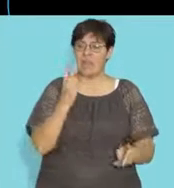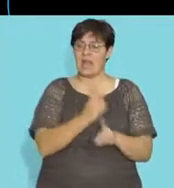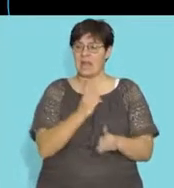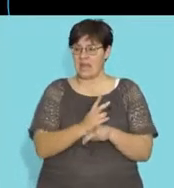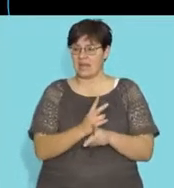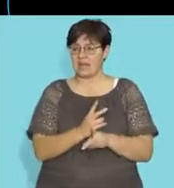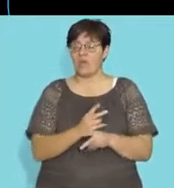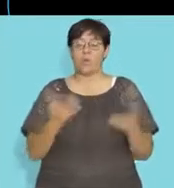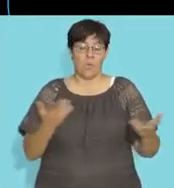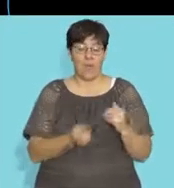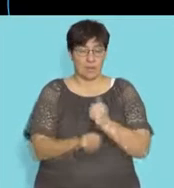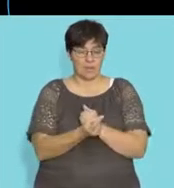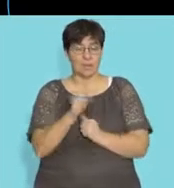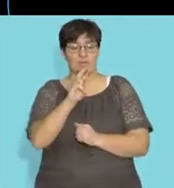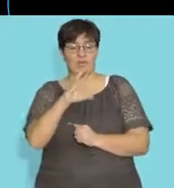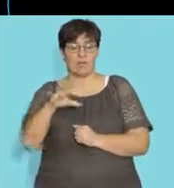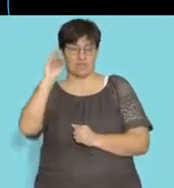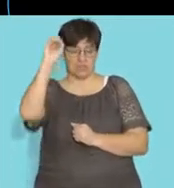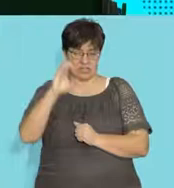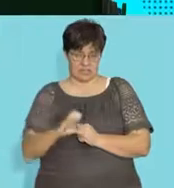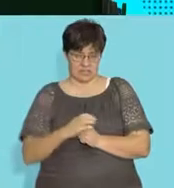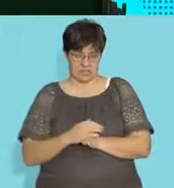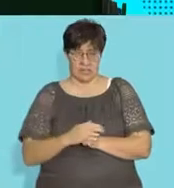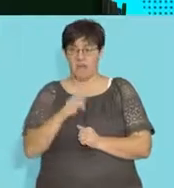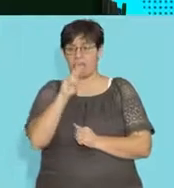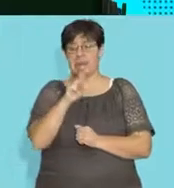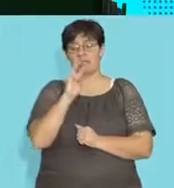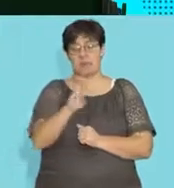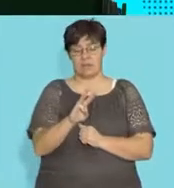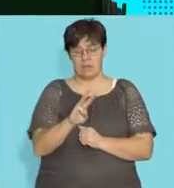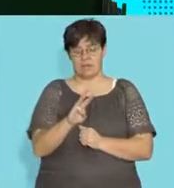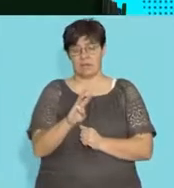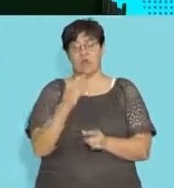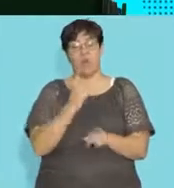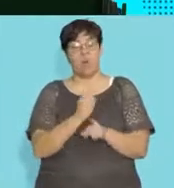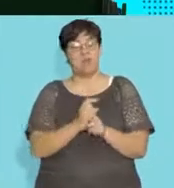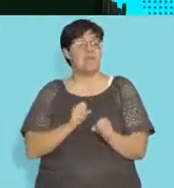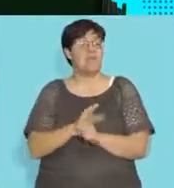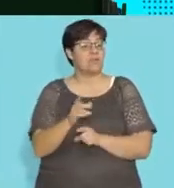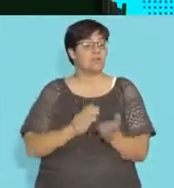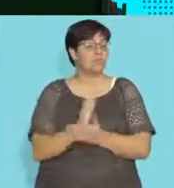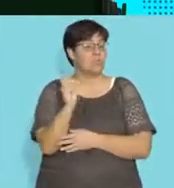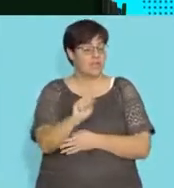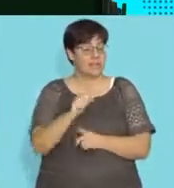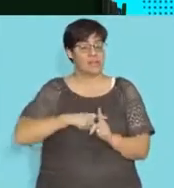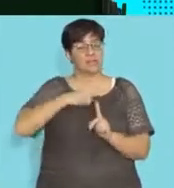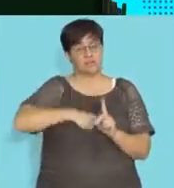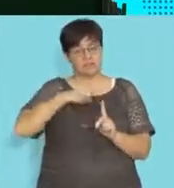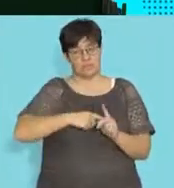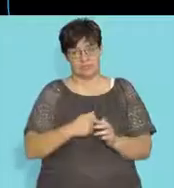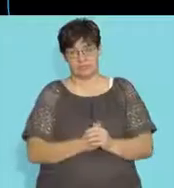again, can only happen at 25 degrees Celsius because Kw is only affected by temperature.